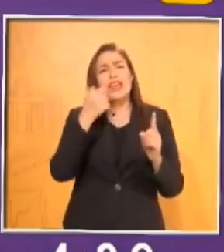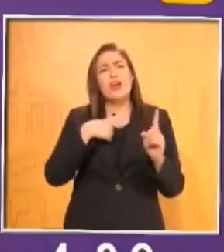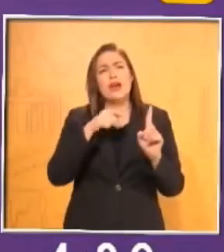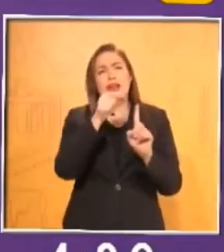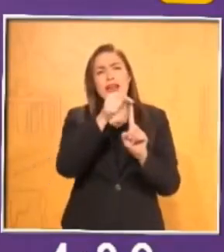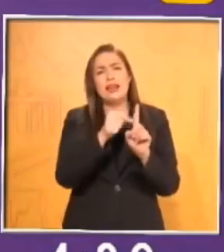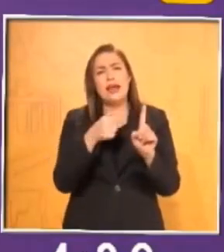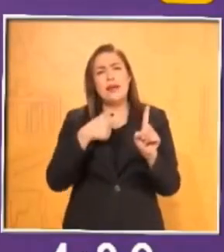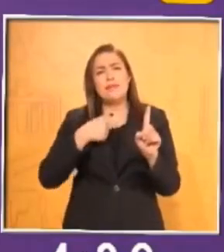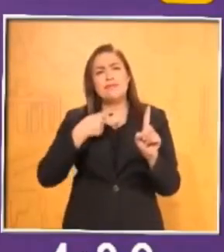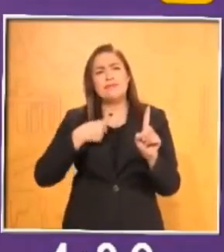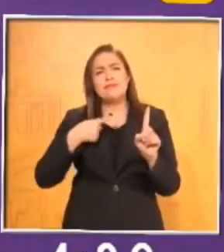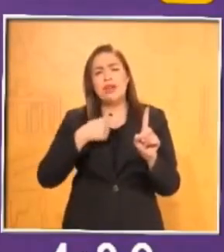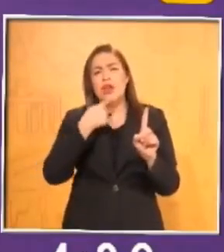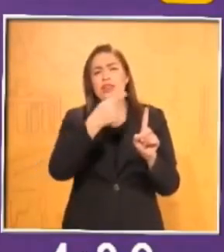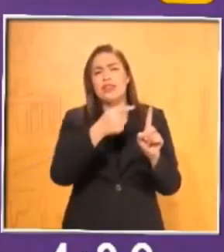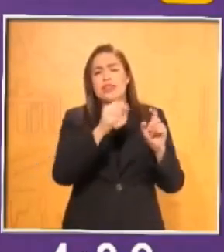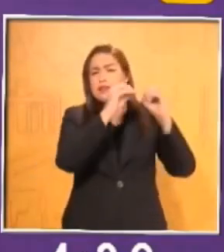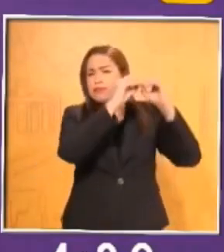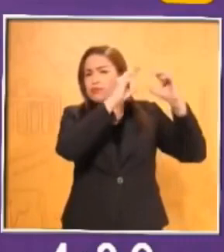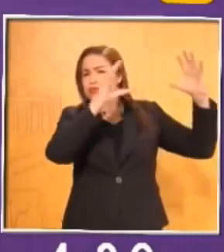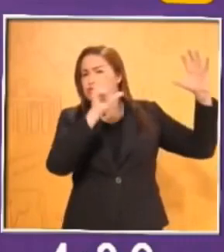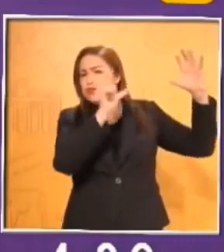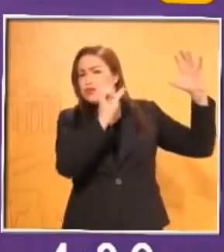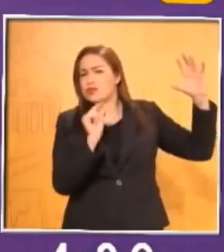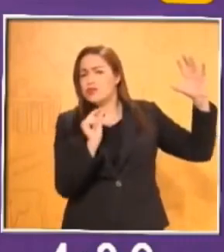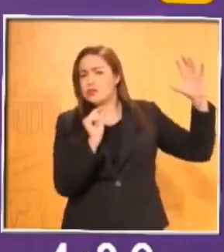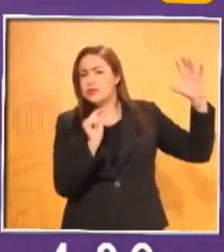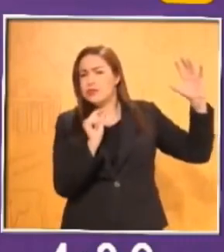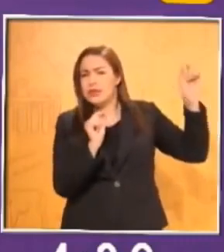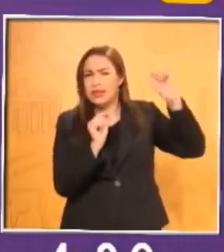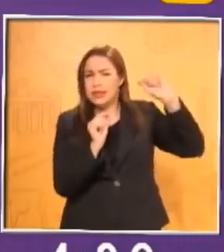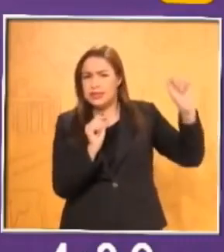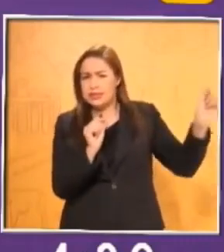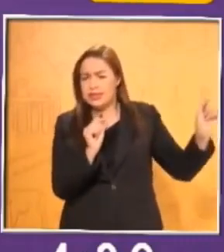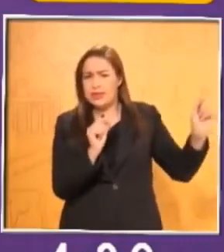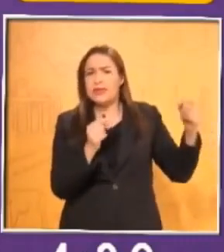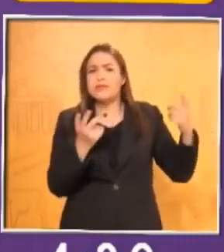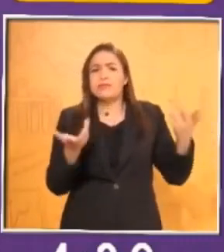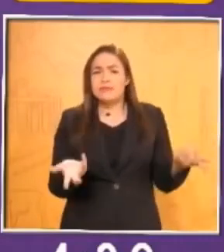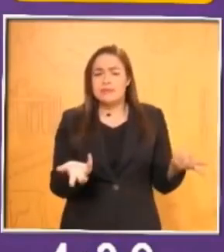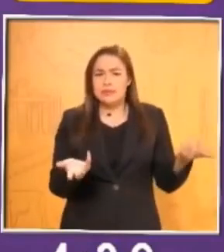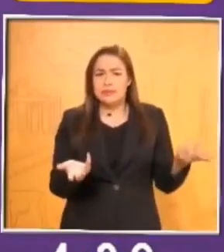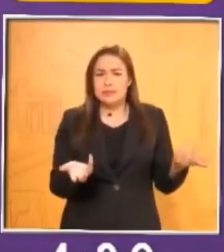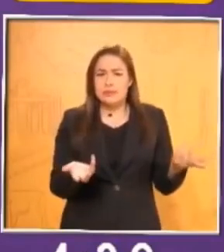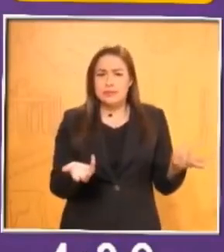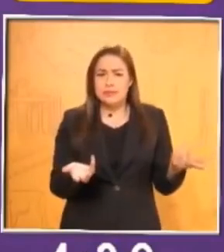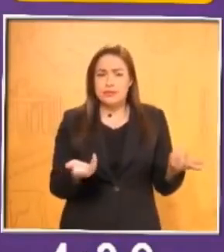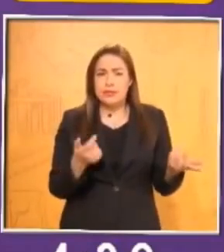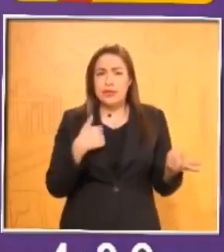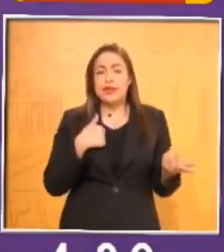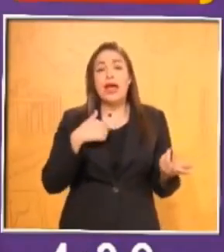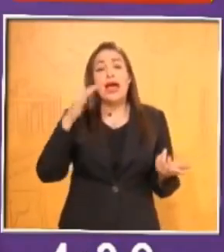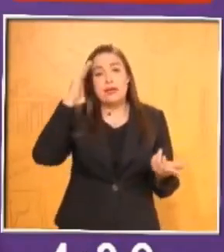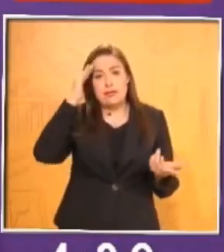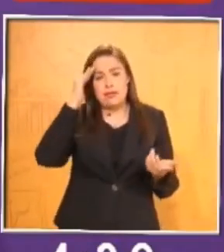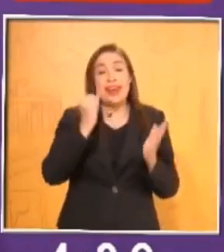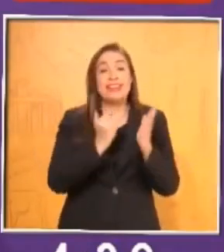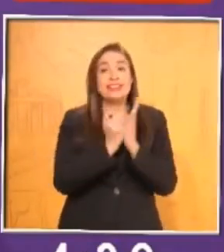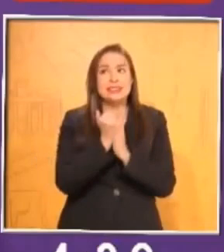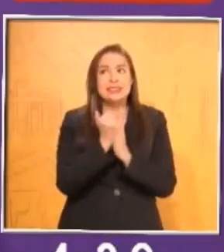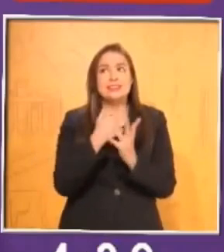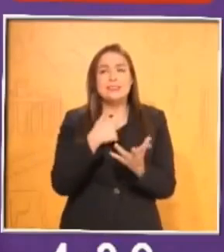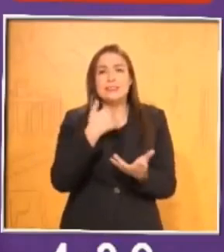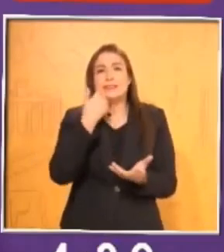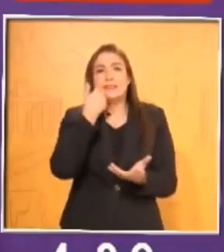give a little space between each panel or each frame. If you decide